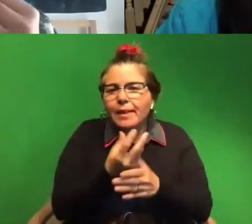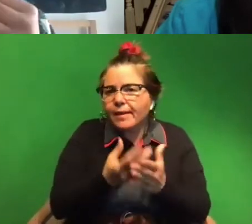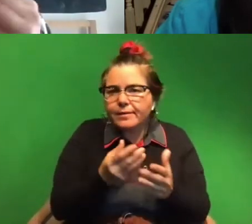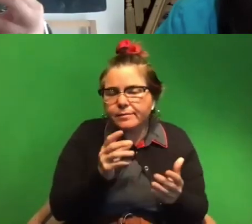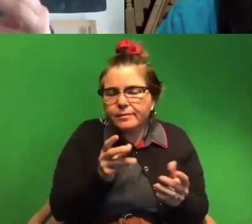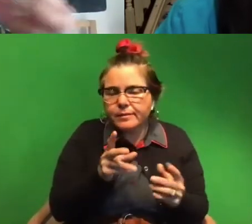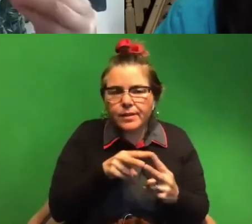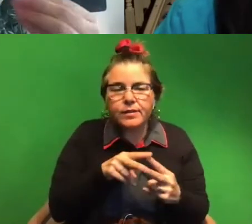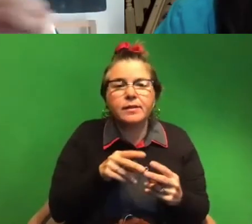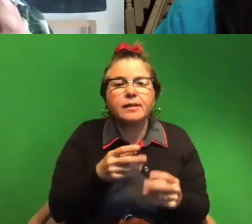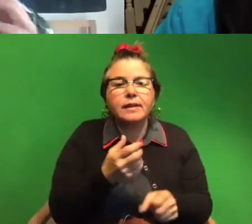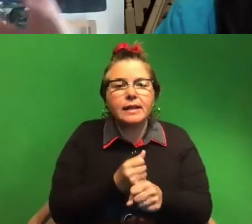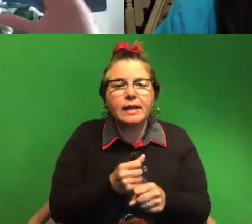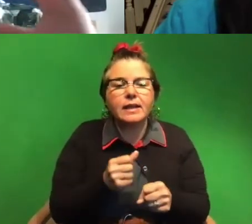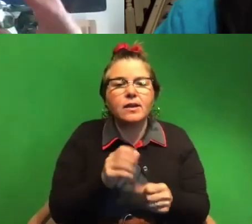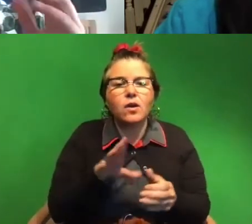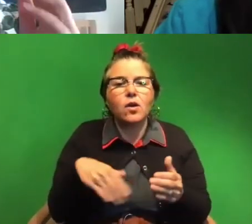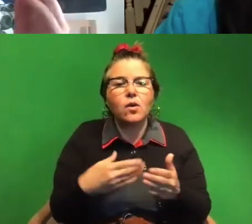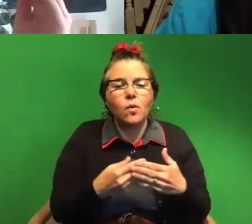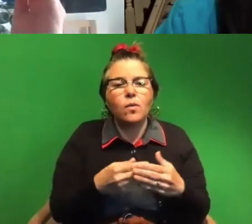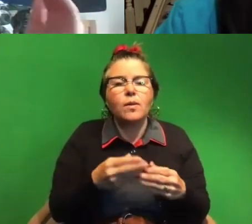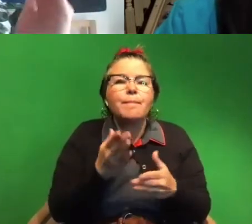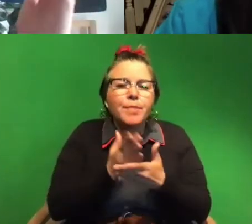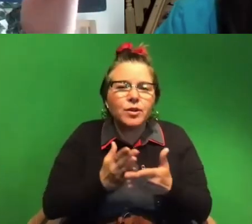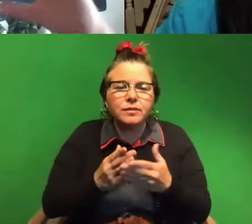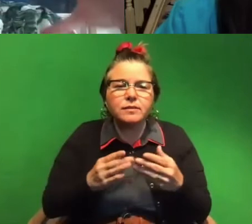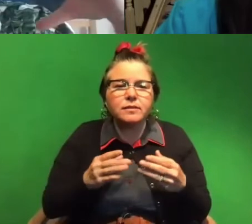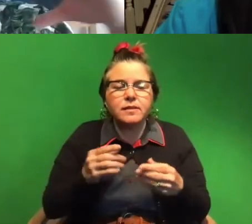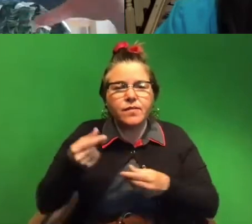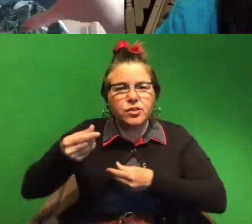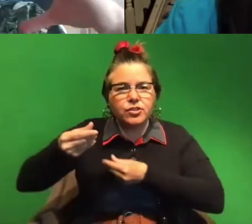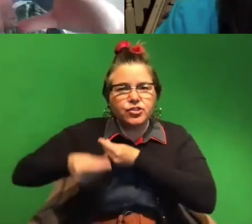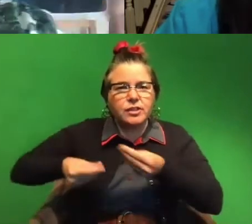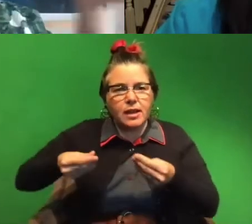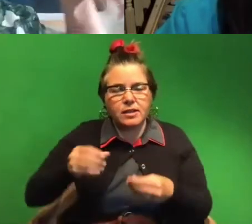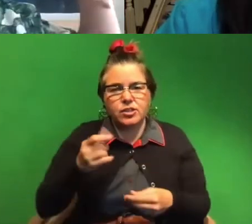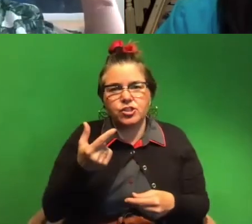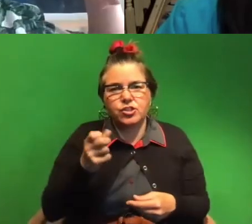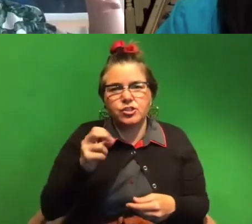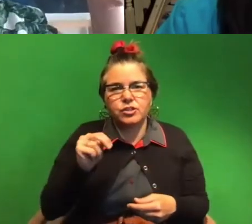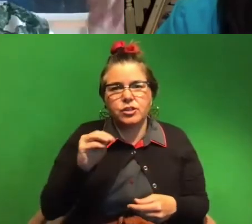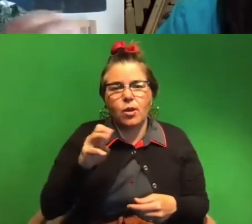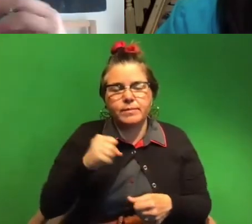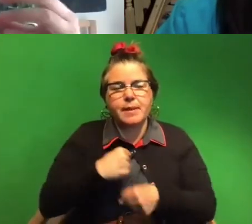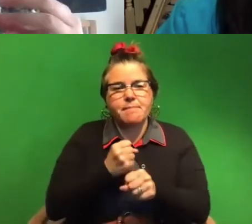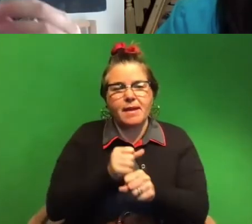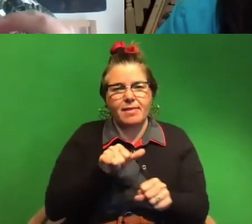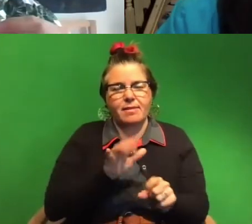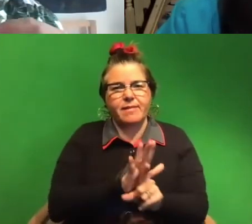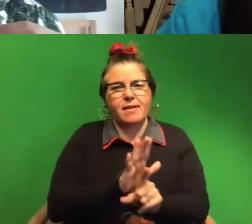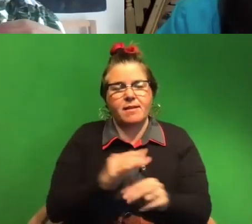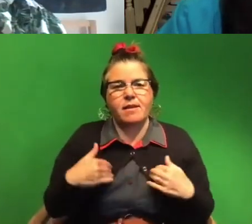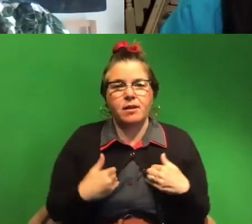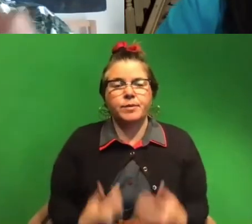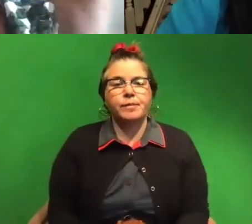getting the entire, or at least parts of the genetic, the genomes that make up that animal.